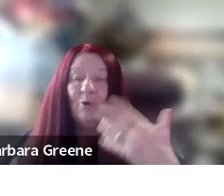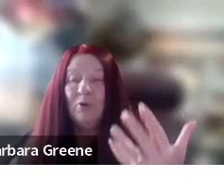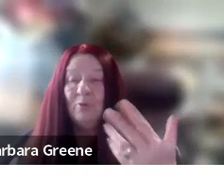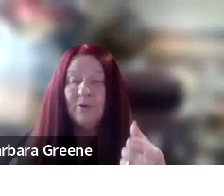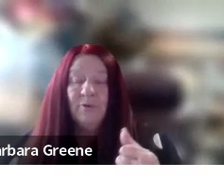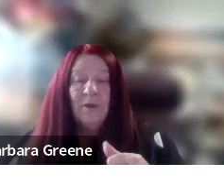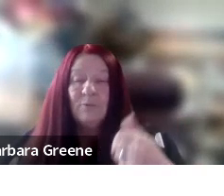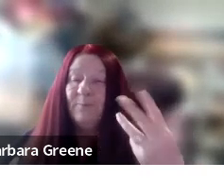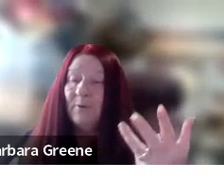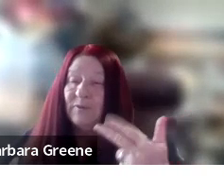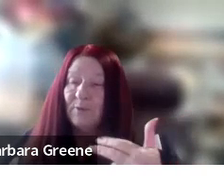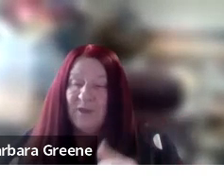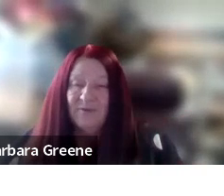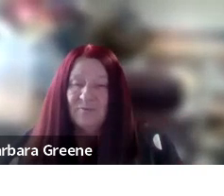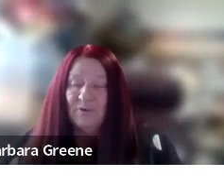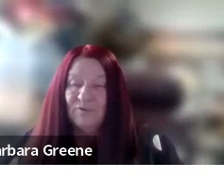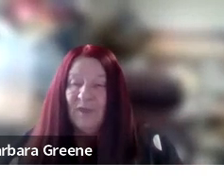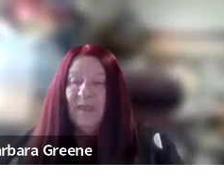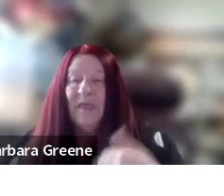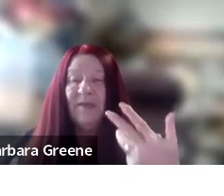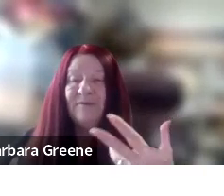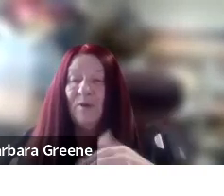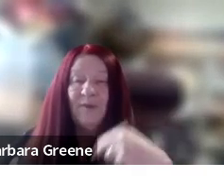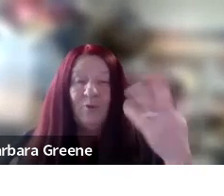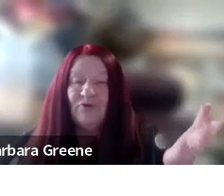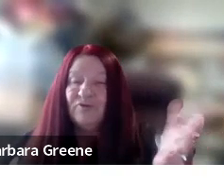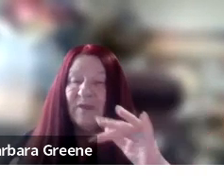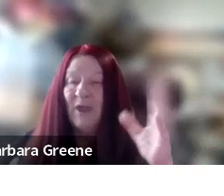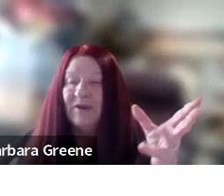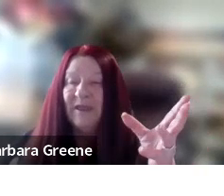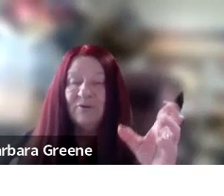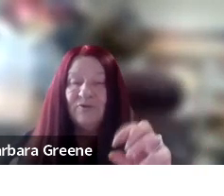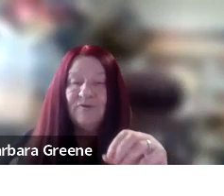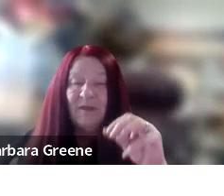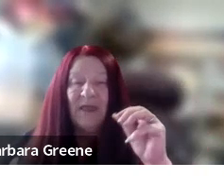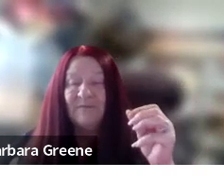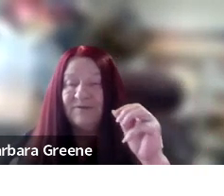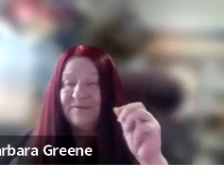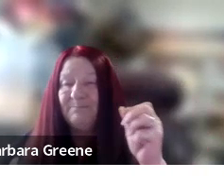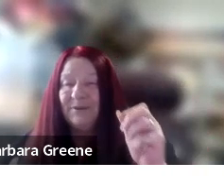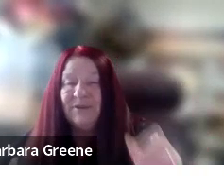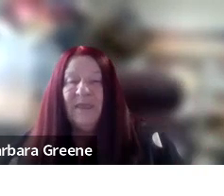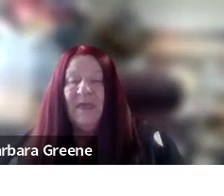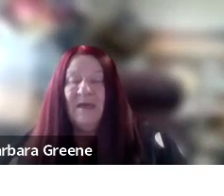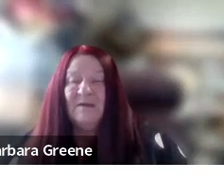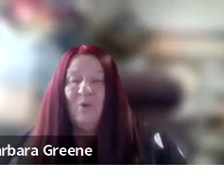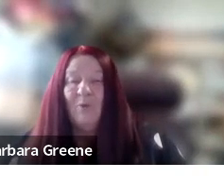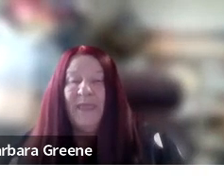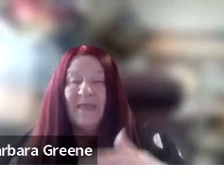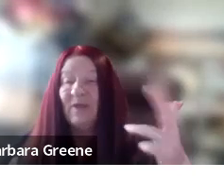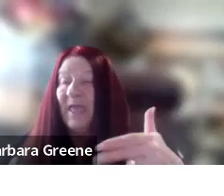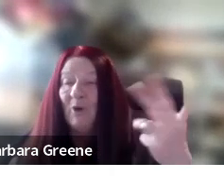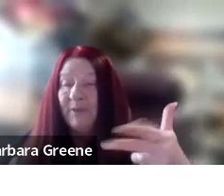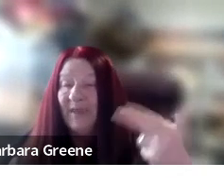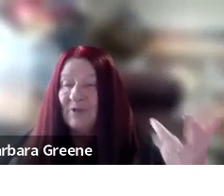the people who were referring those customers. And so what you're seeing right now is just a kind of a snippet of what